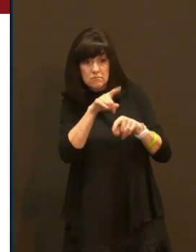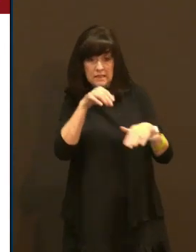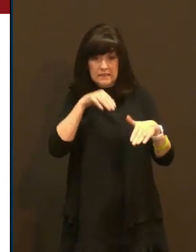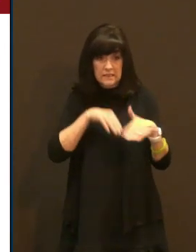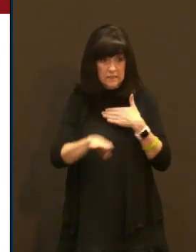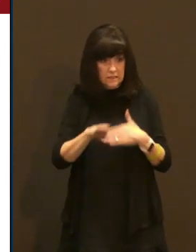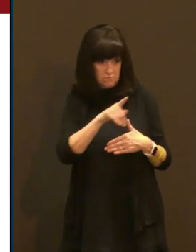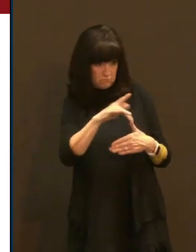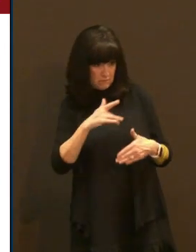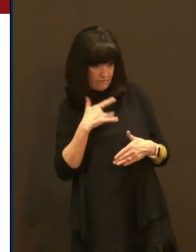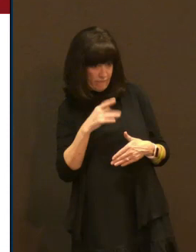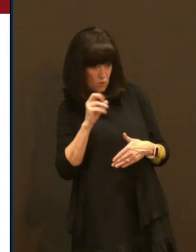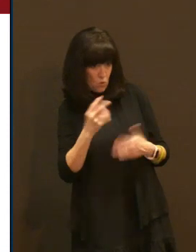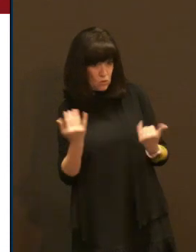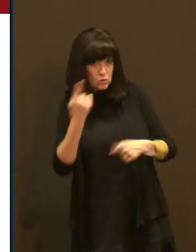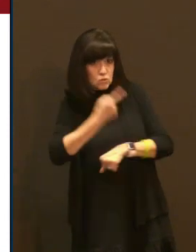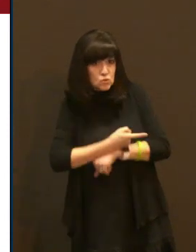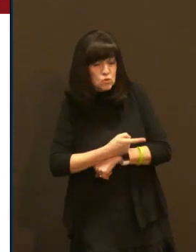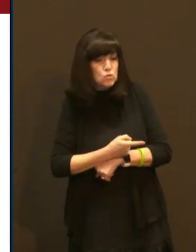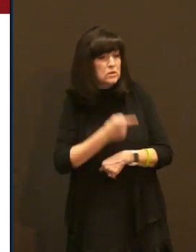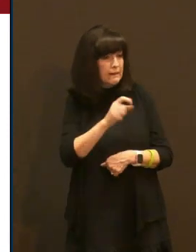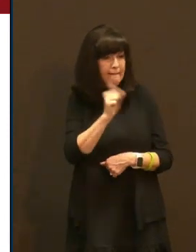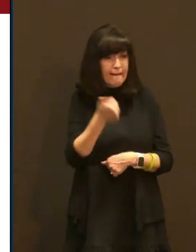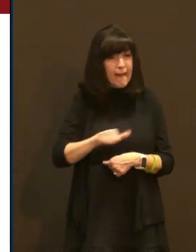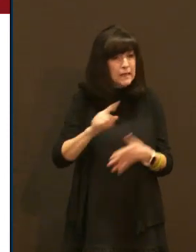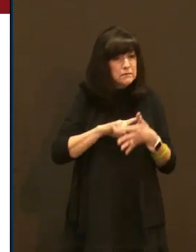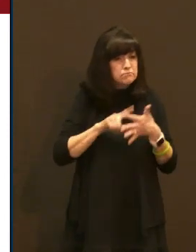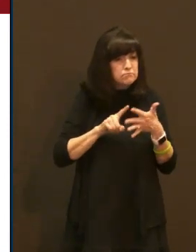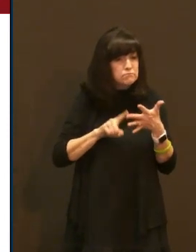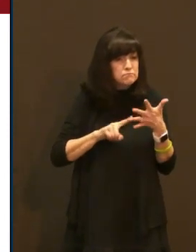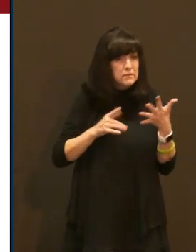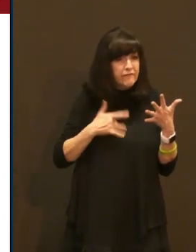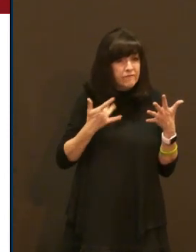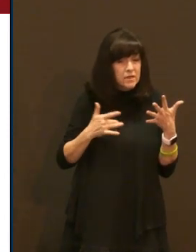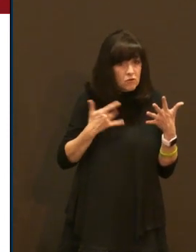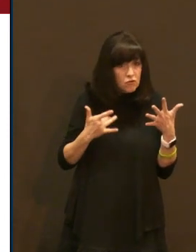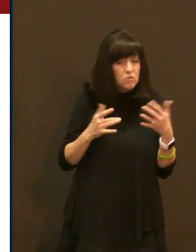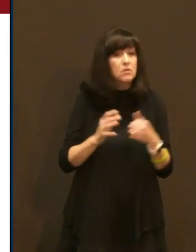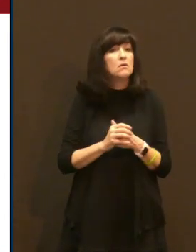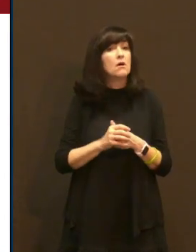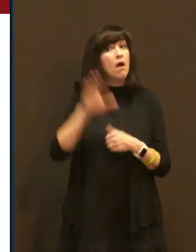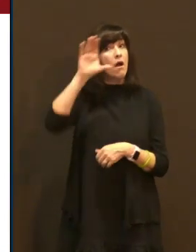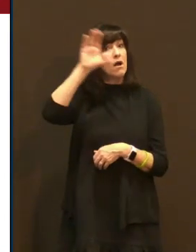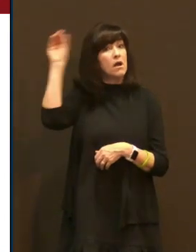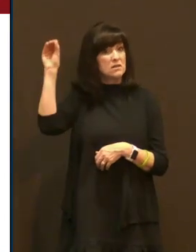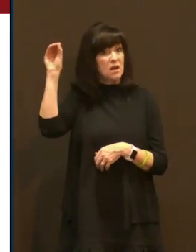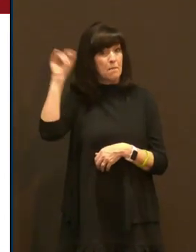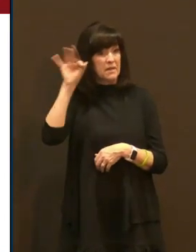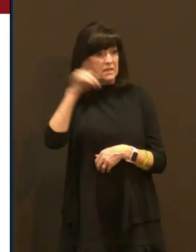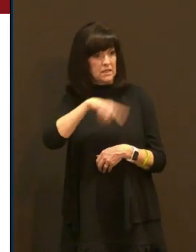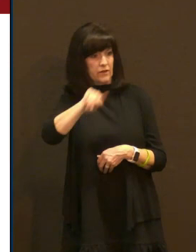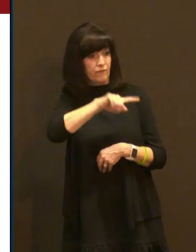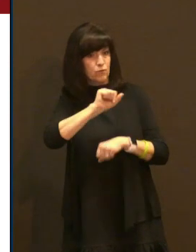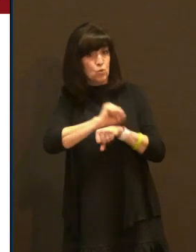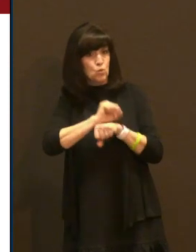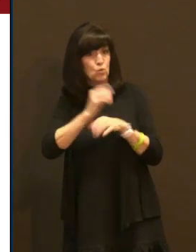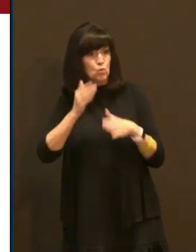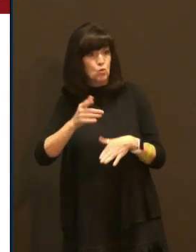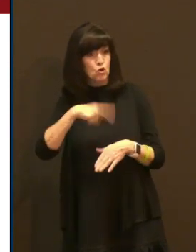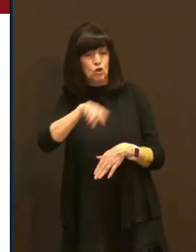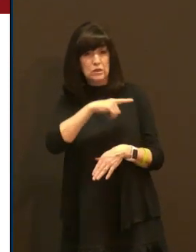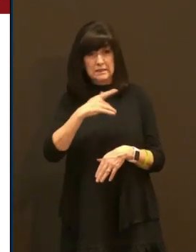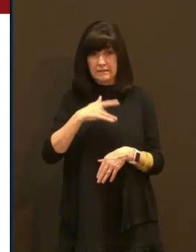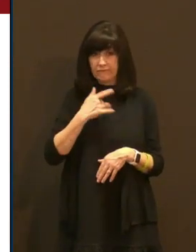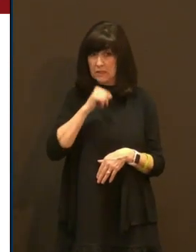best. Employers should be encouraging people to stay home when they are sick, and providing the support that they need to be able to